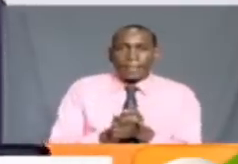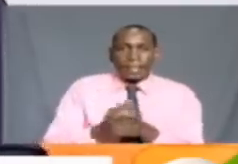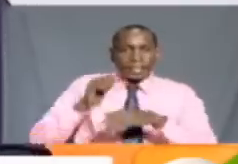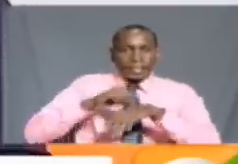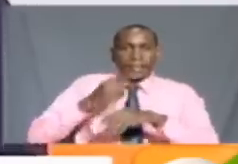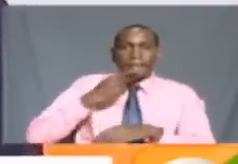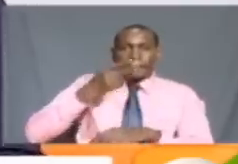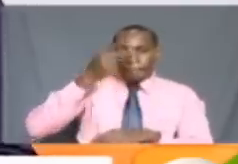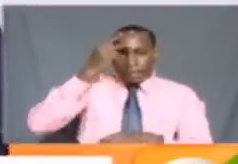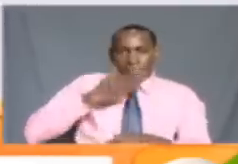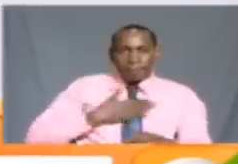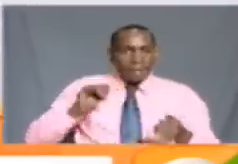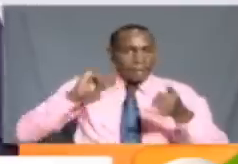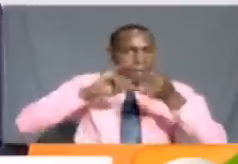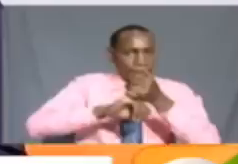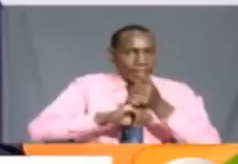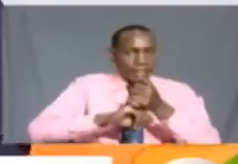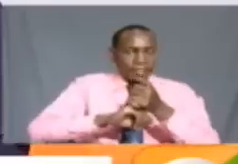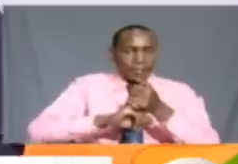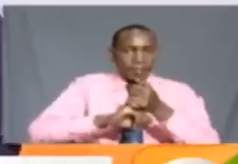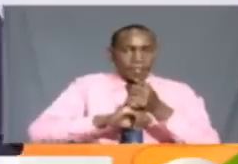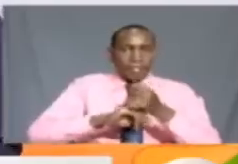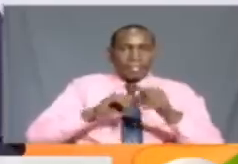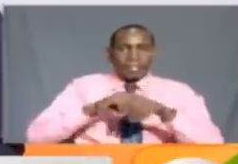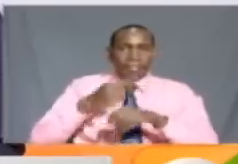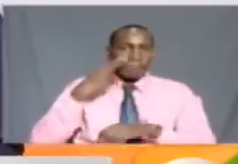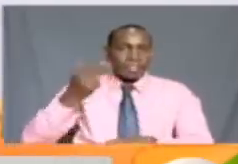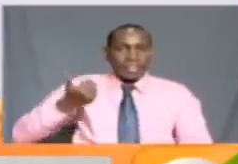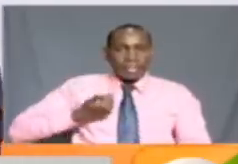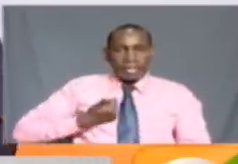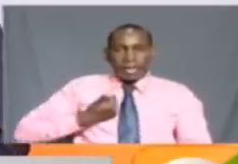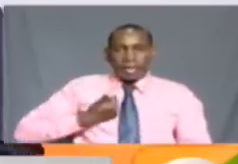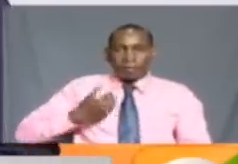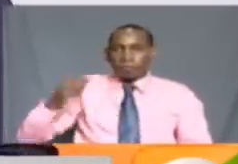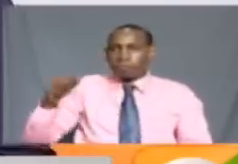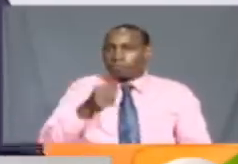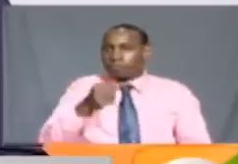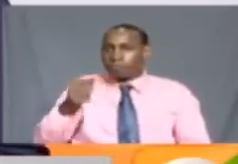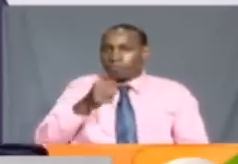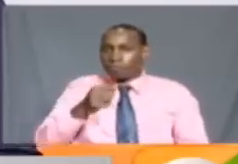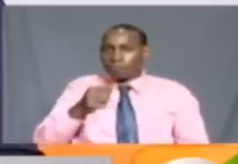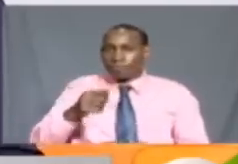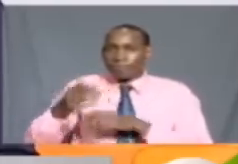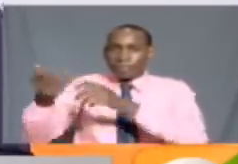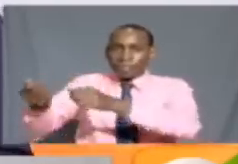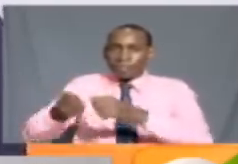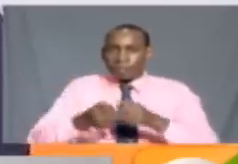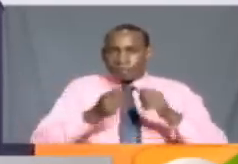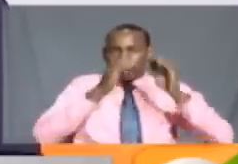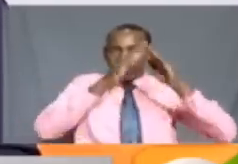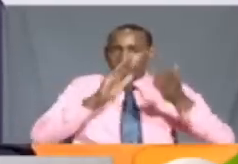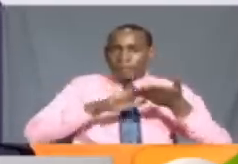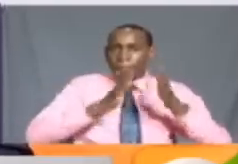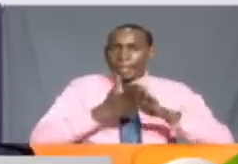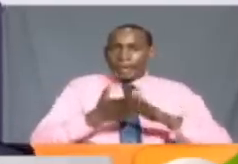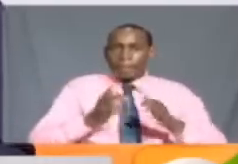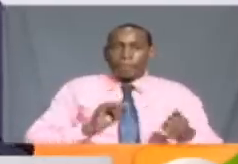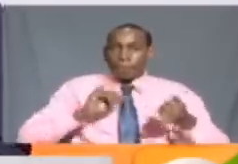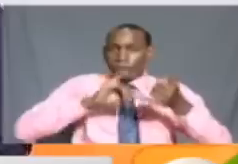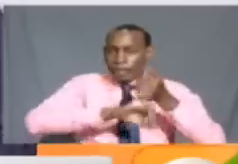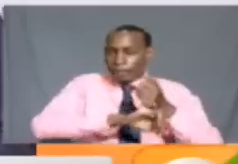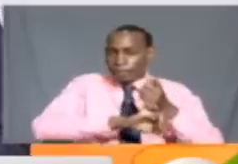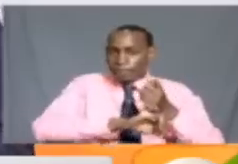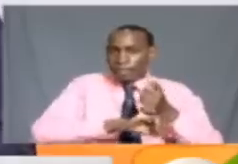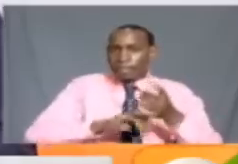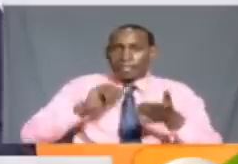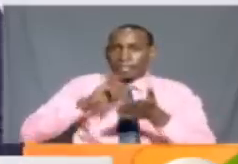married, someone said, you know, you'd see a girl passing by and you'd just grab her and then take her to your house and she's your wife, right? So is